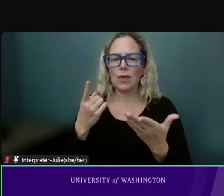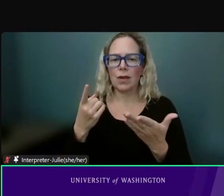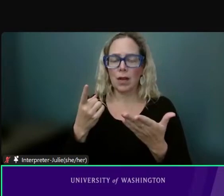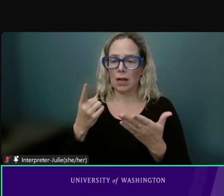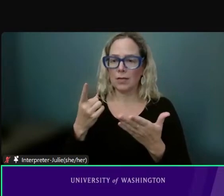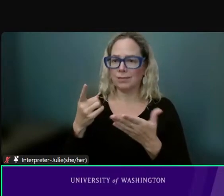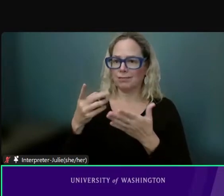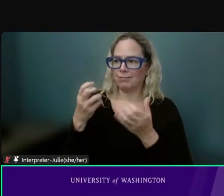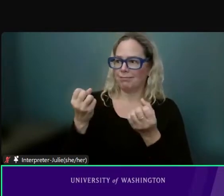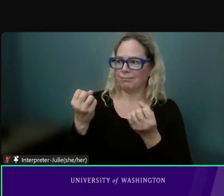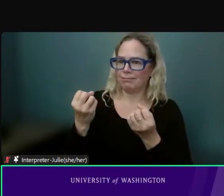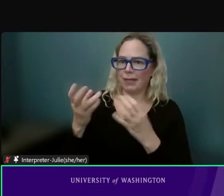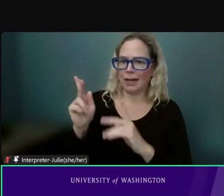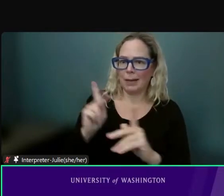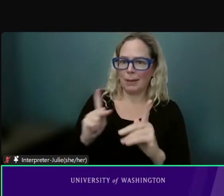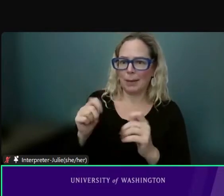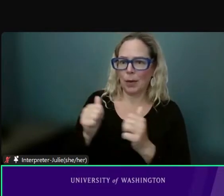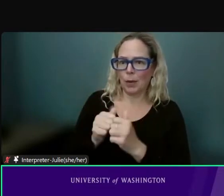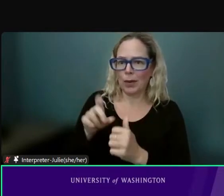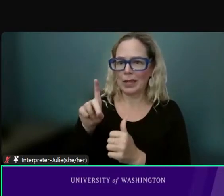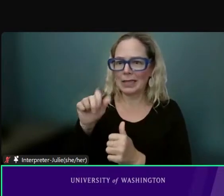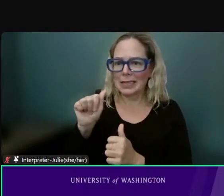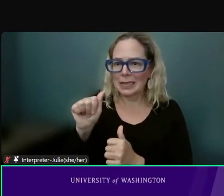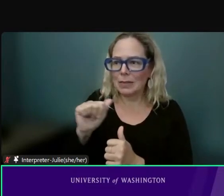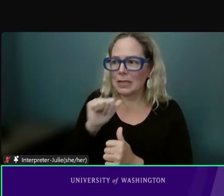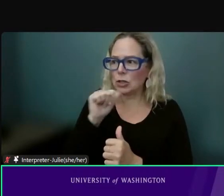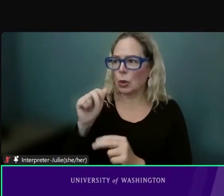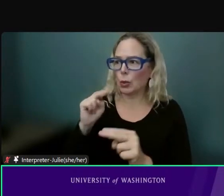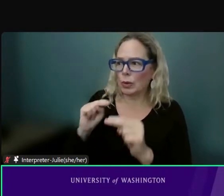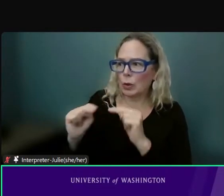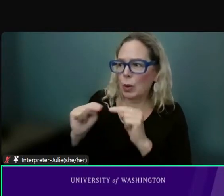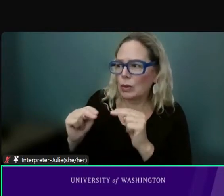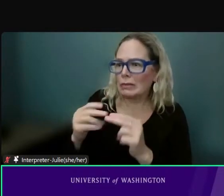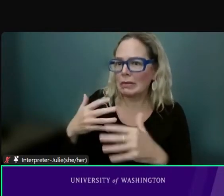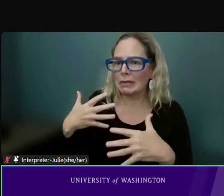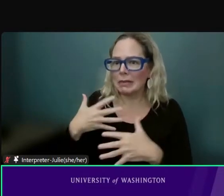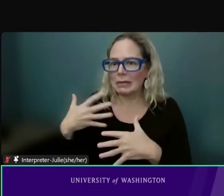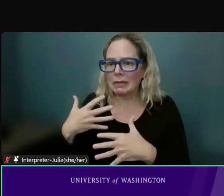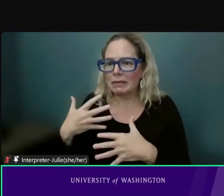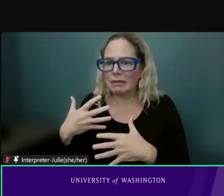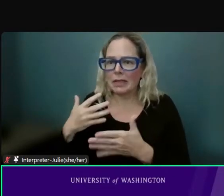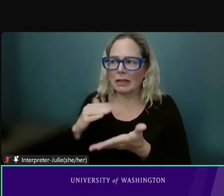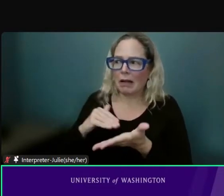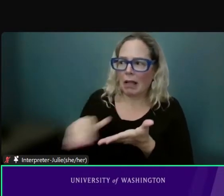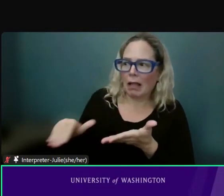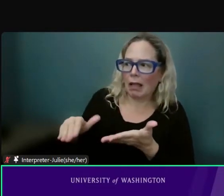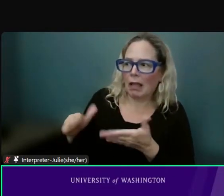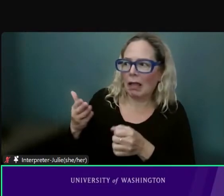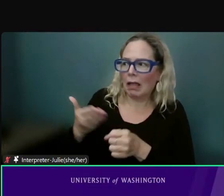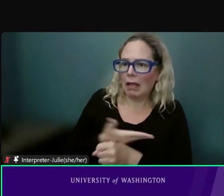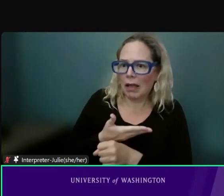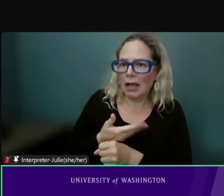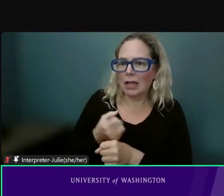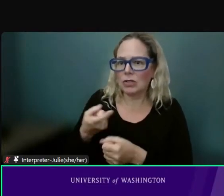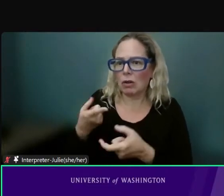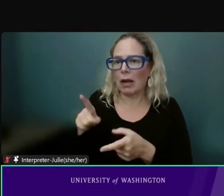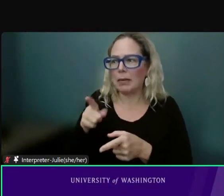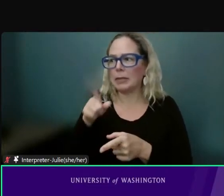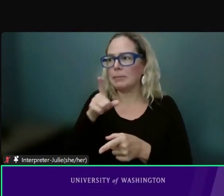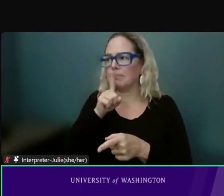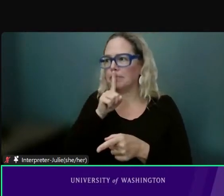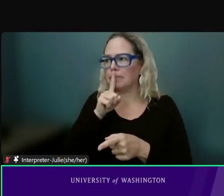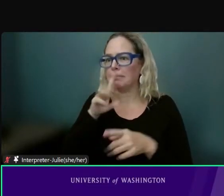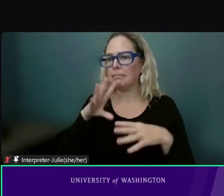promotion opportunities because of the lower productivity or part-time work contribute to these lower wages among people